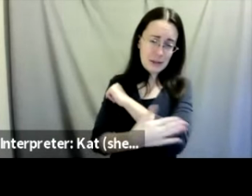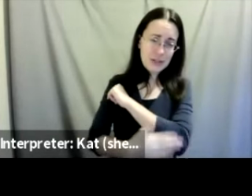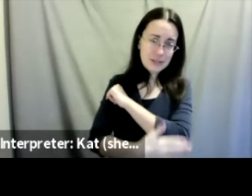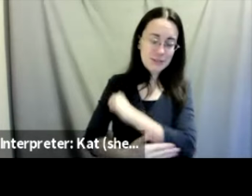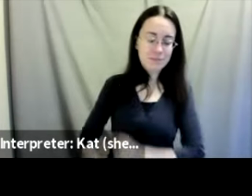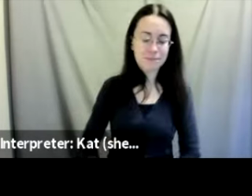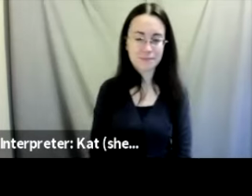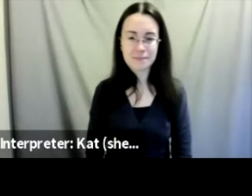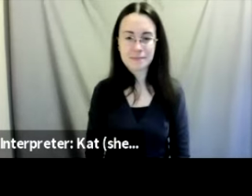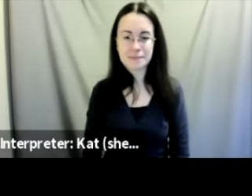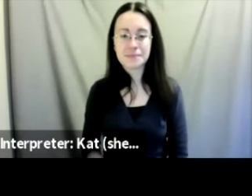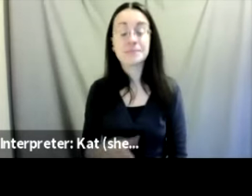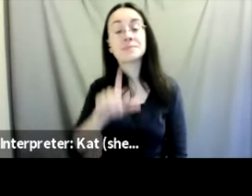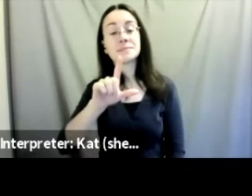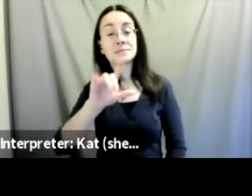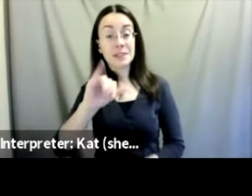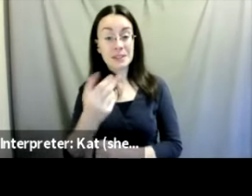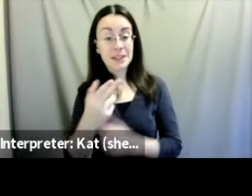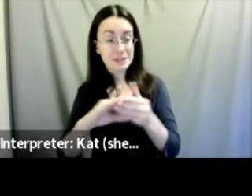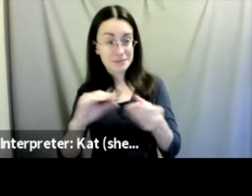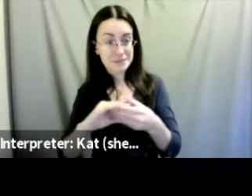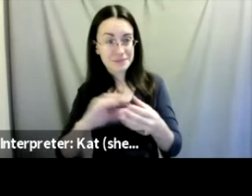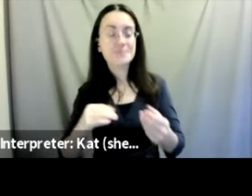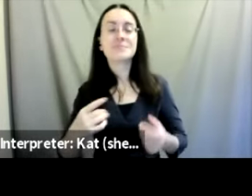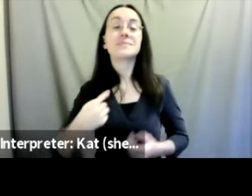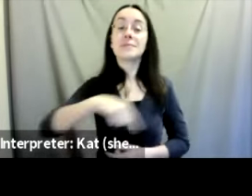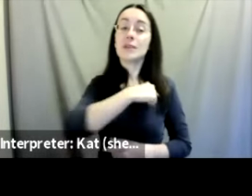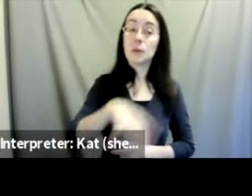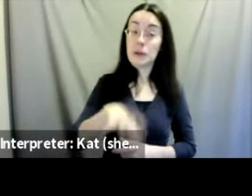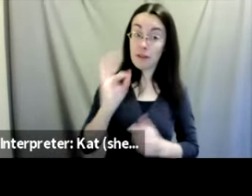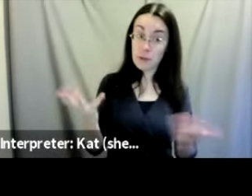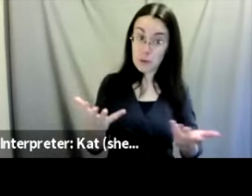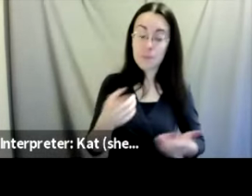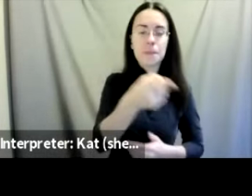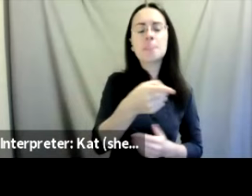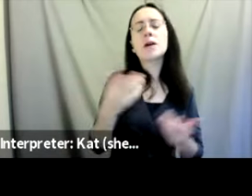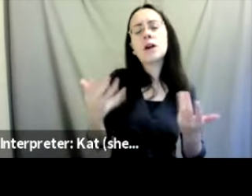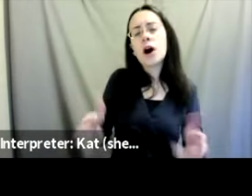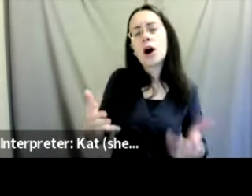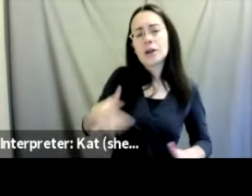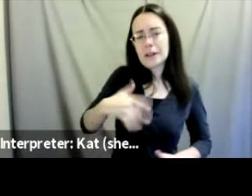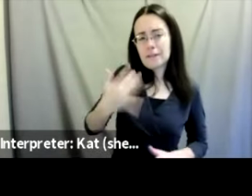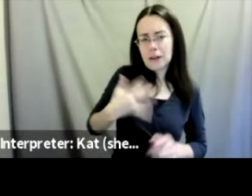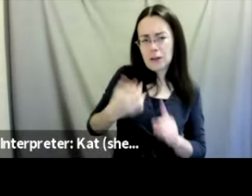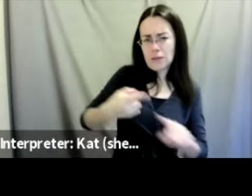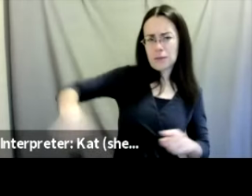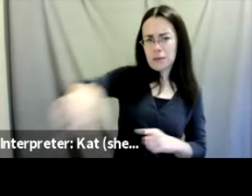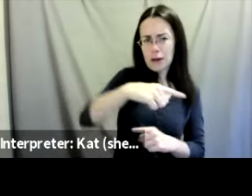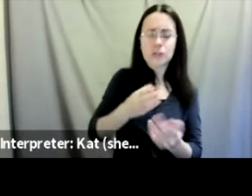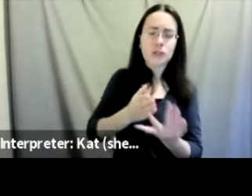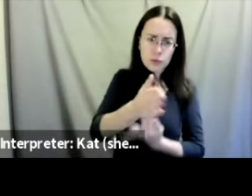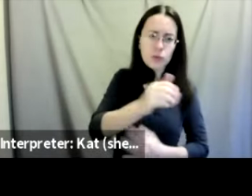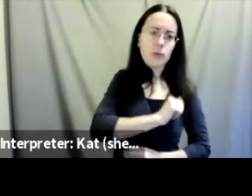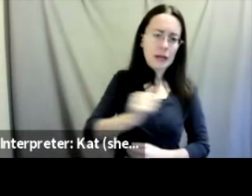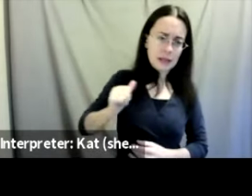So here's what we found out from our research. We knew or had a strong idea based off of us going through the Atlanta public and private school